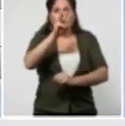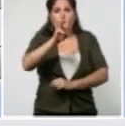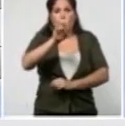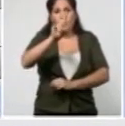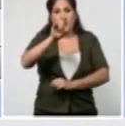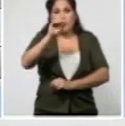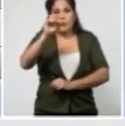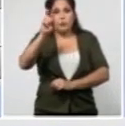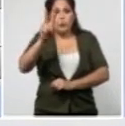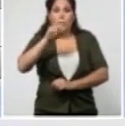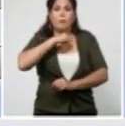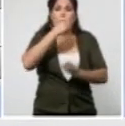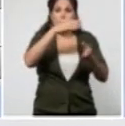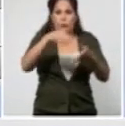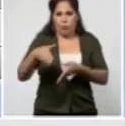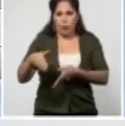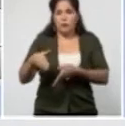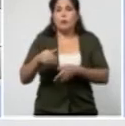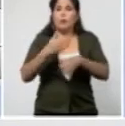for a cumulative of